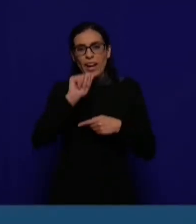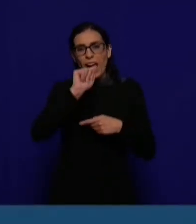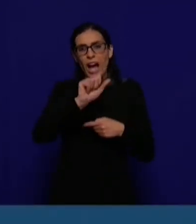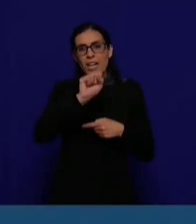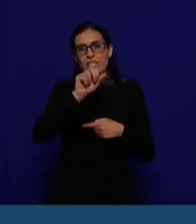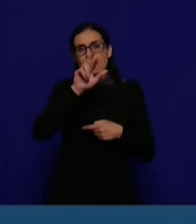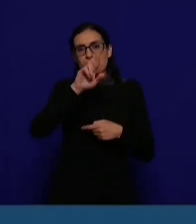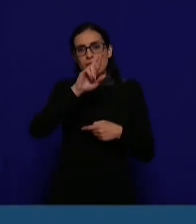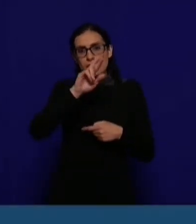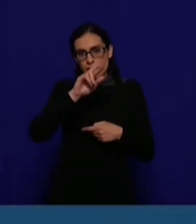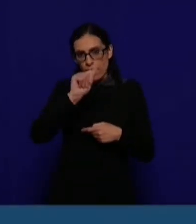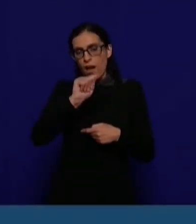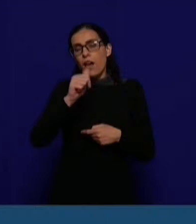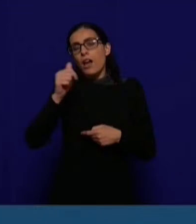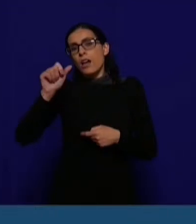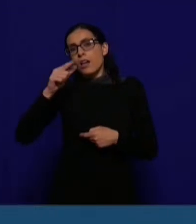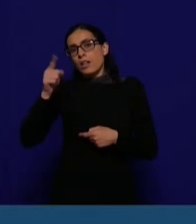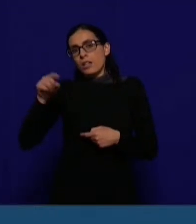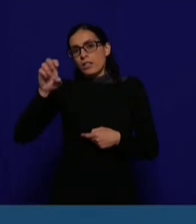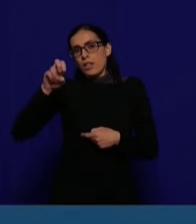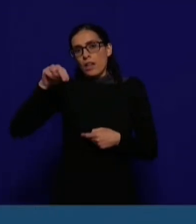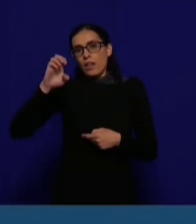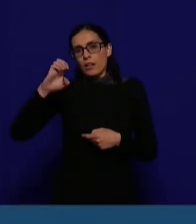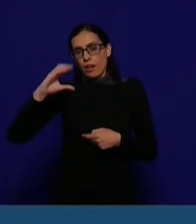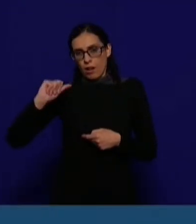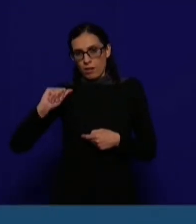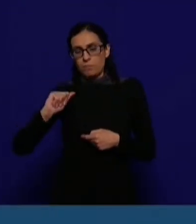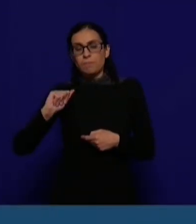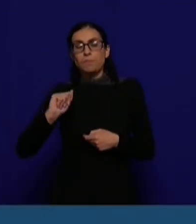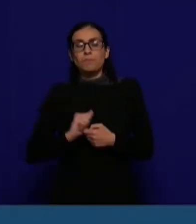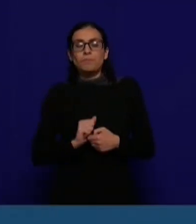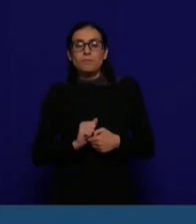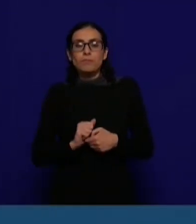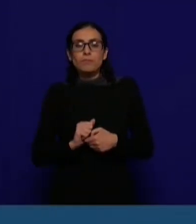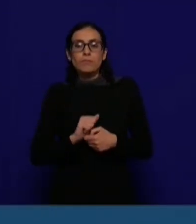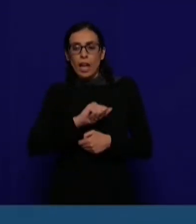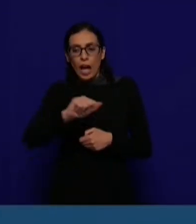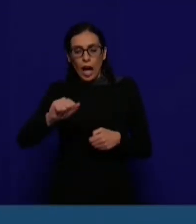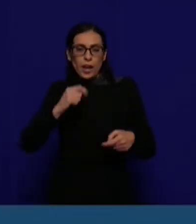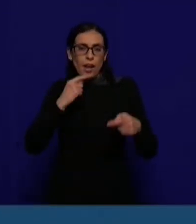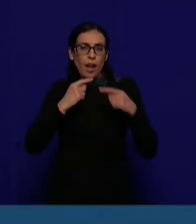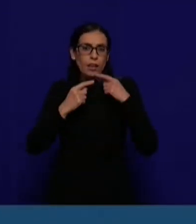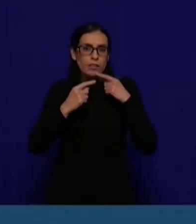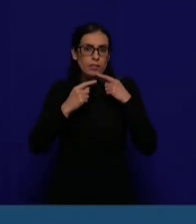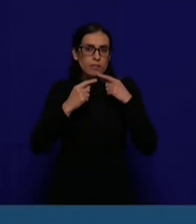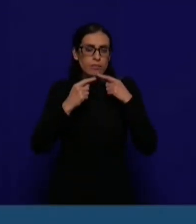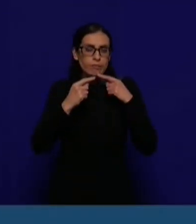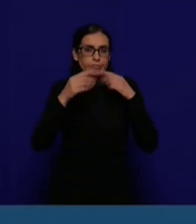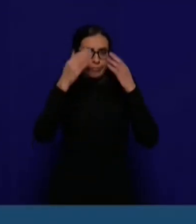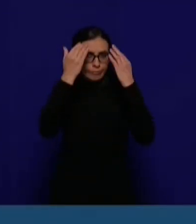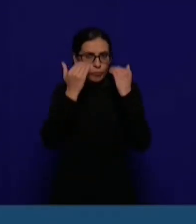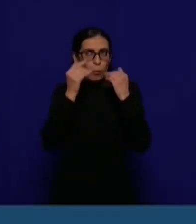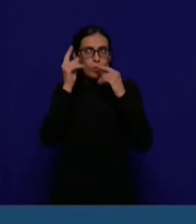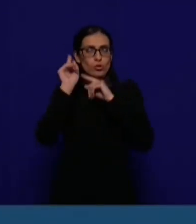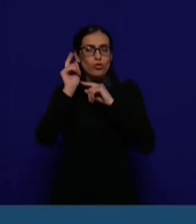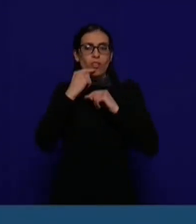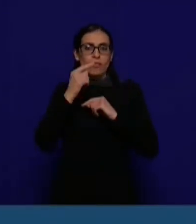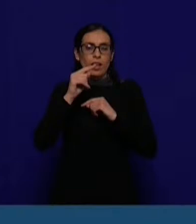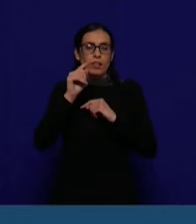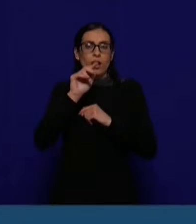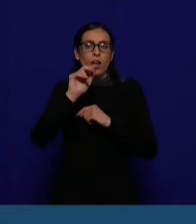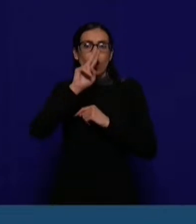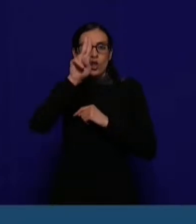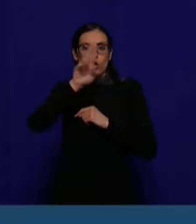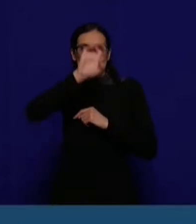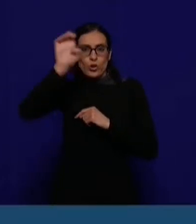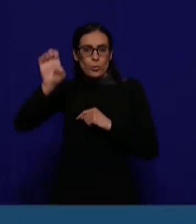iva qegħdin naraw ukoll aħna dejjem qegħdin nimxu ma' dak li qiegħda tgħid il-European Medicines Agency u dejjem insegwu dak kollu li tgħidilna